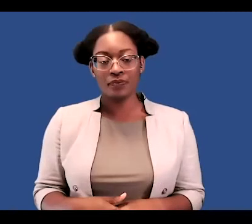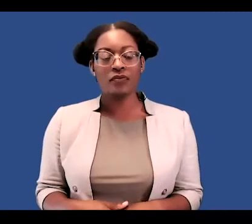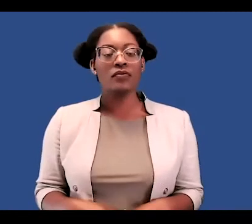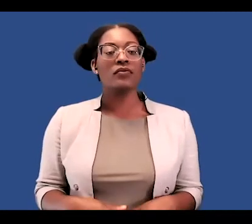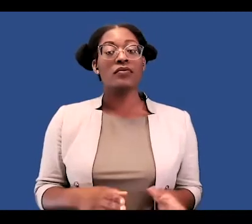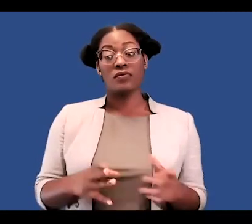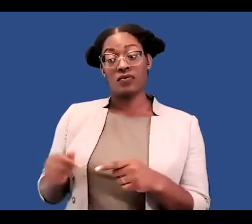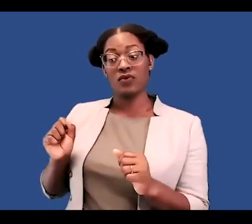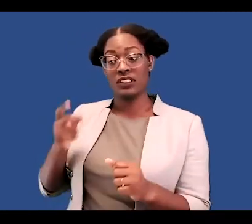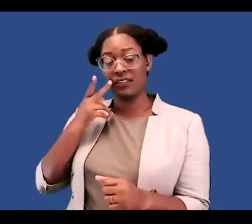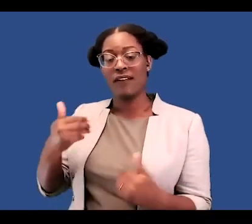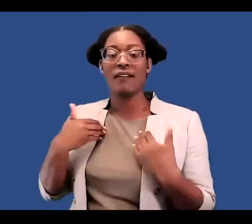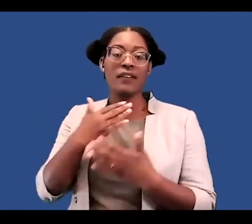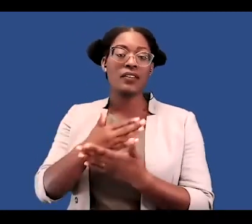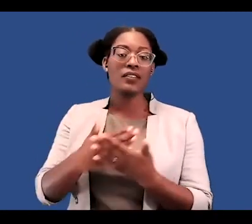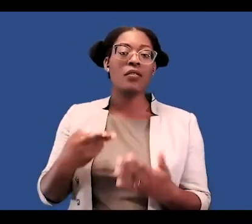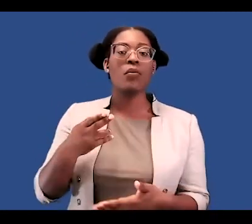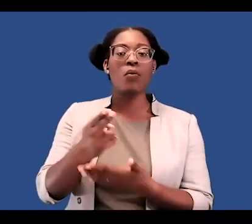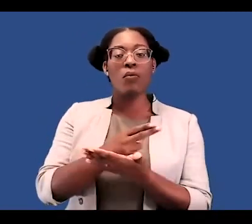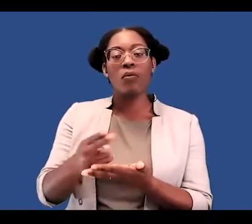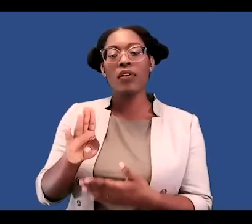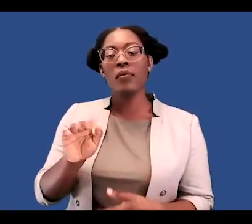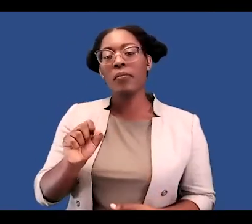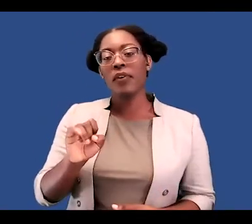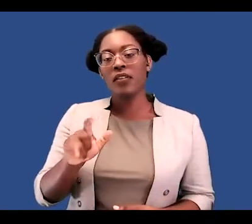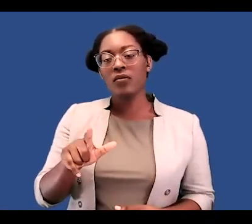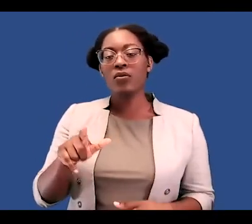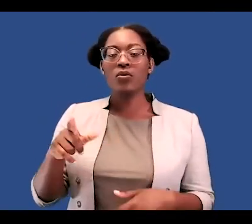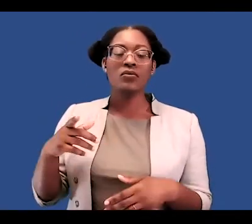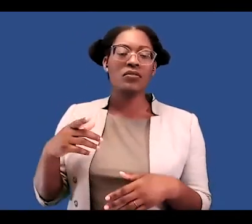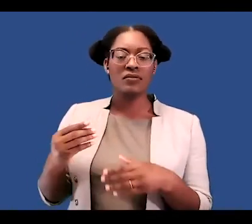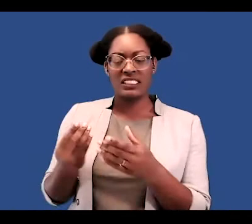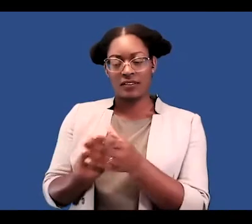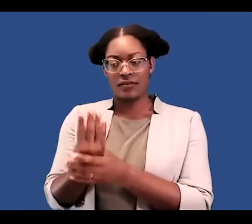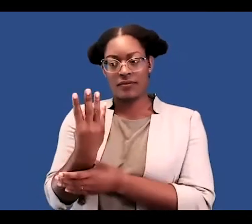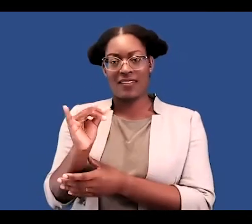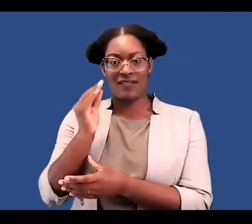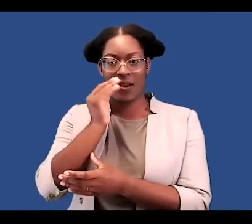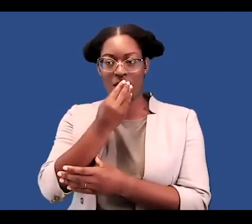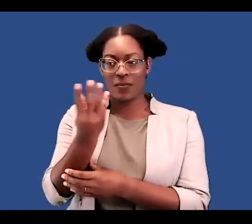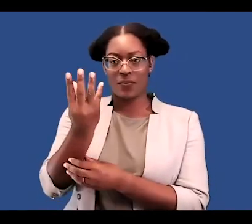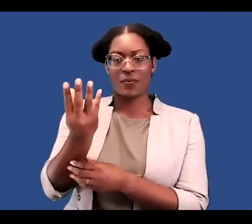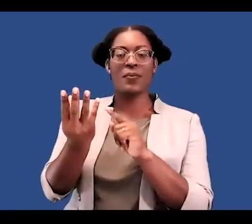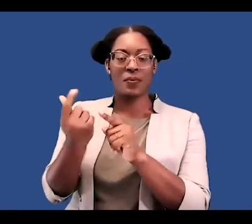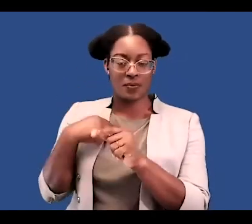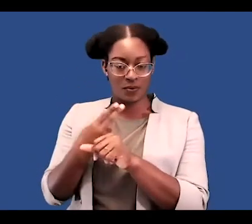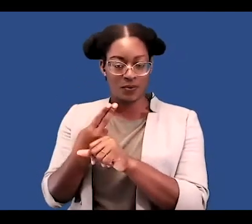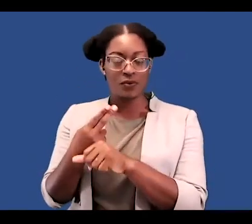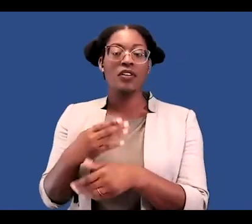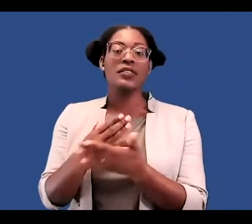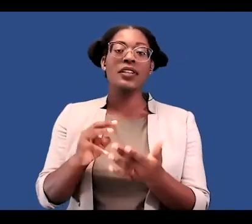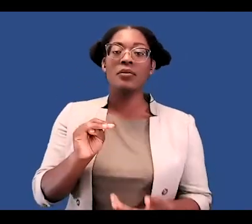holy basil floral tops in there, some lemongrass. What else did I put in there?